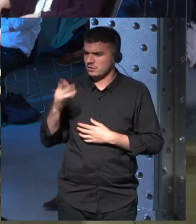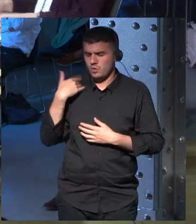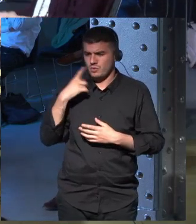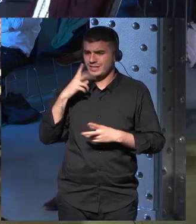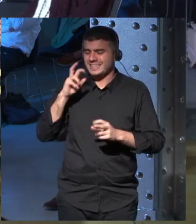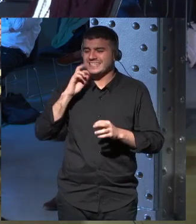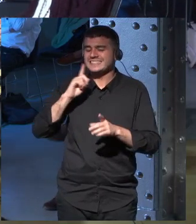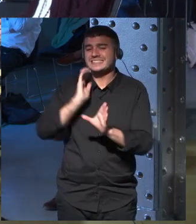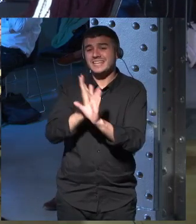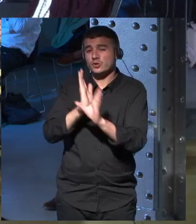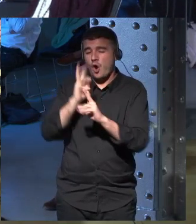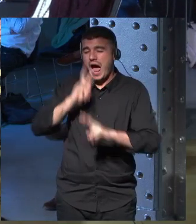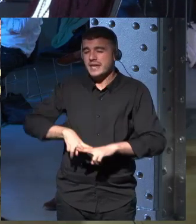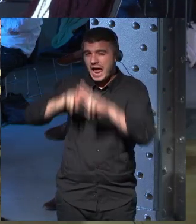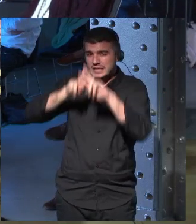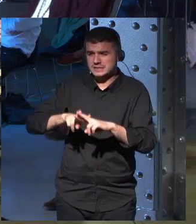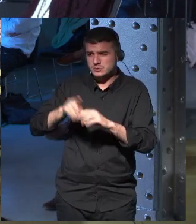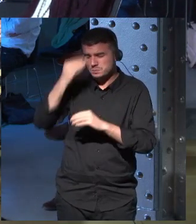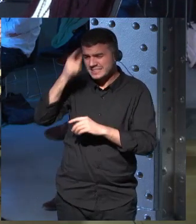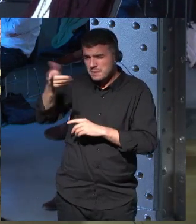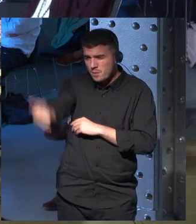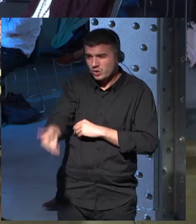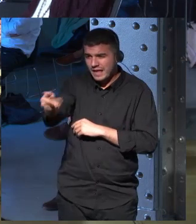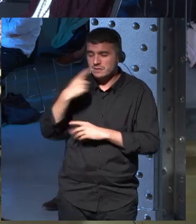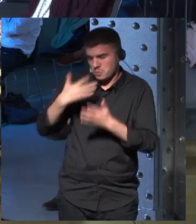to you as a writer?